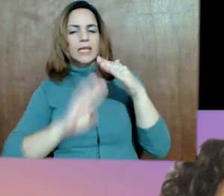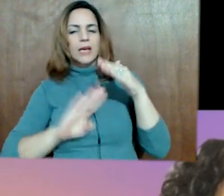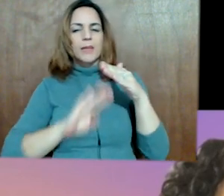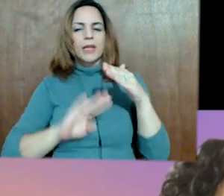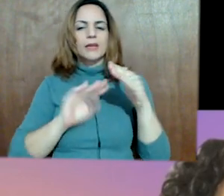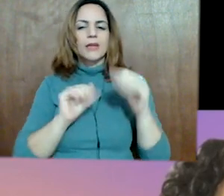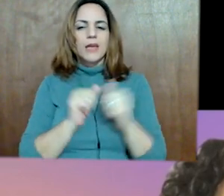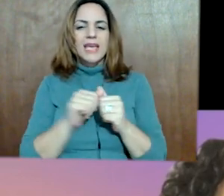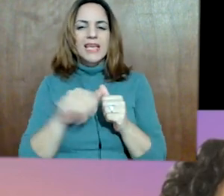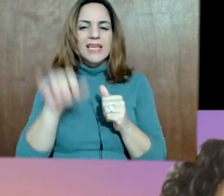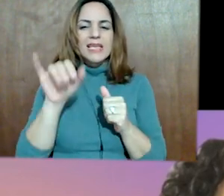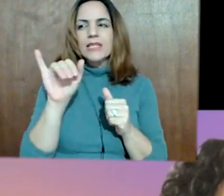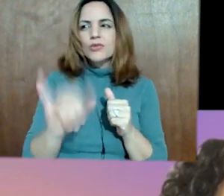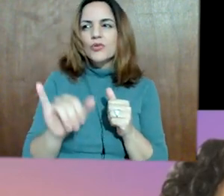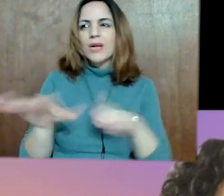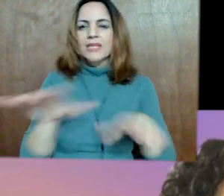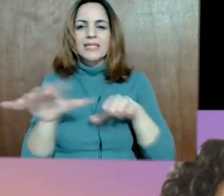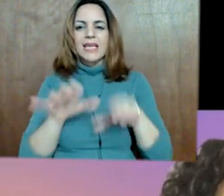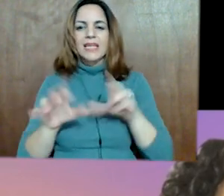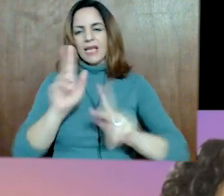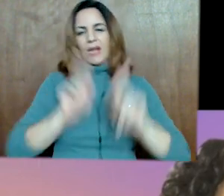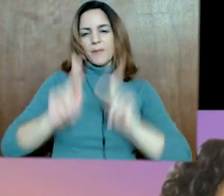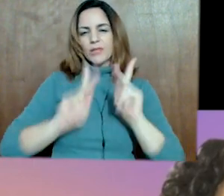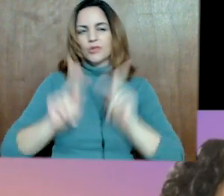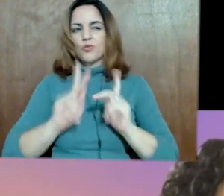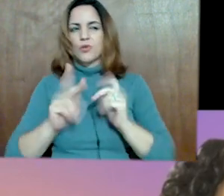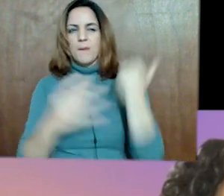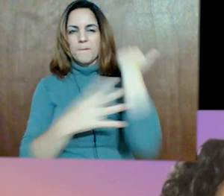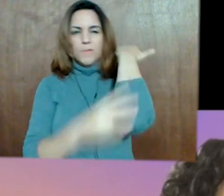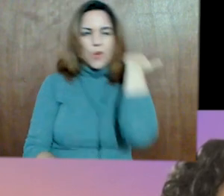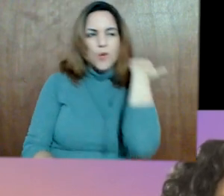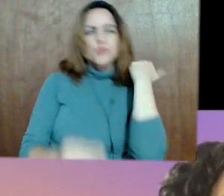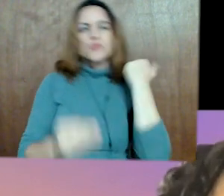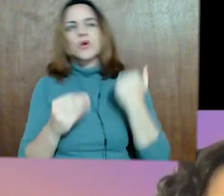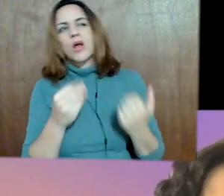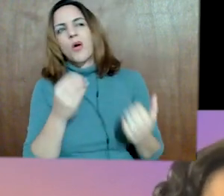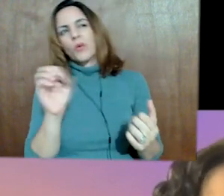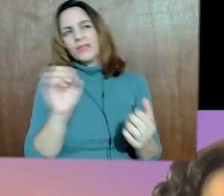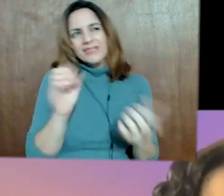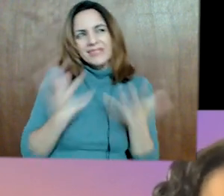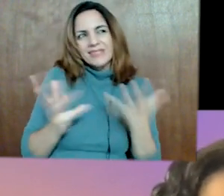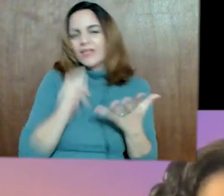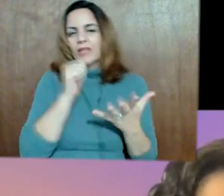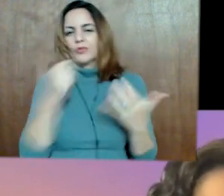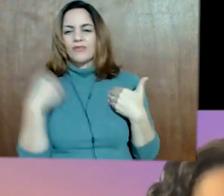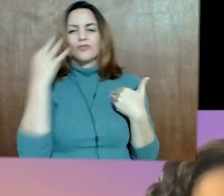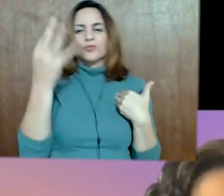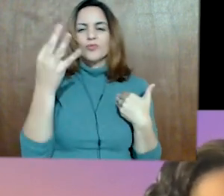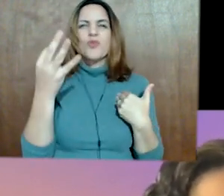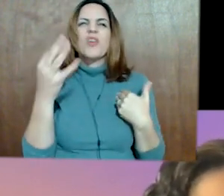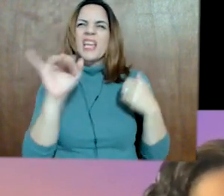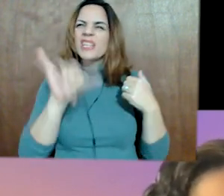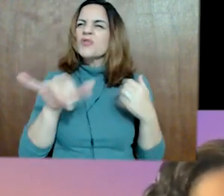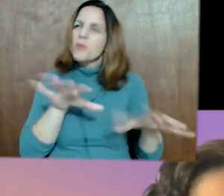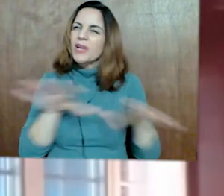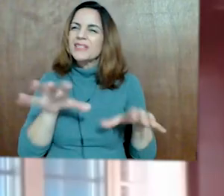of the oppressed people and distorts, disfigures, and destroys it." And so it was people like Fanon and